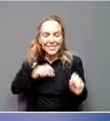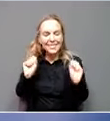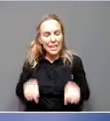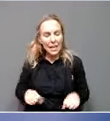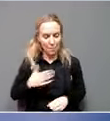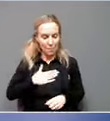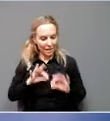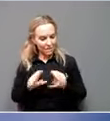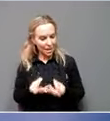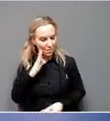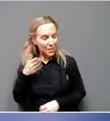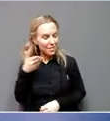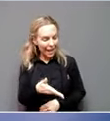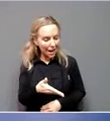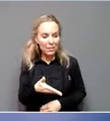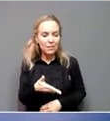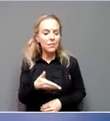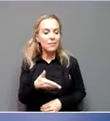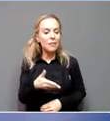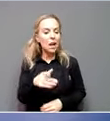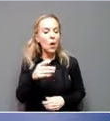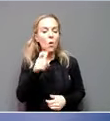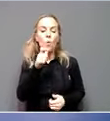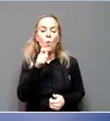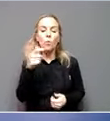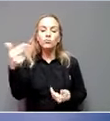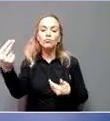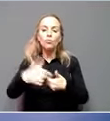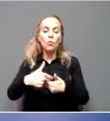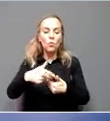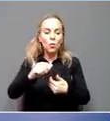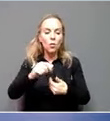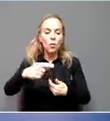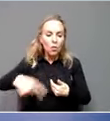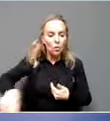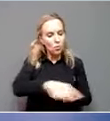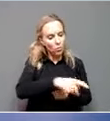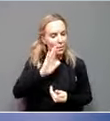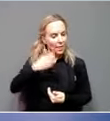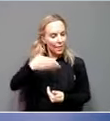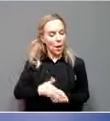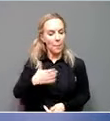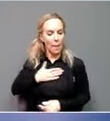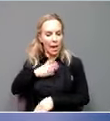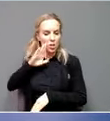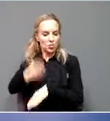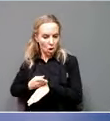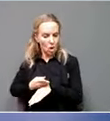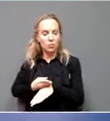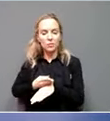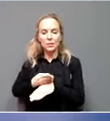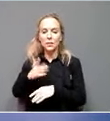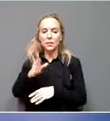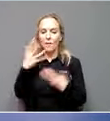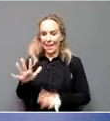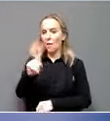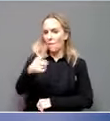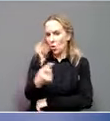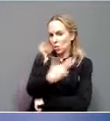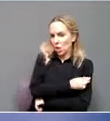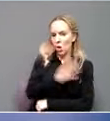be there, everybody fully vaccinated, but my daughter, who is partially vaccinated, who will get the second shot right